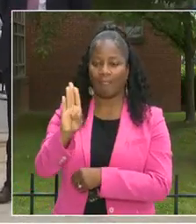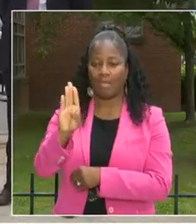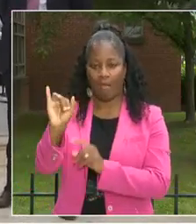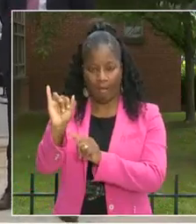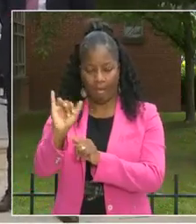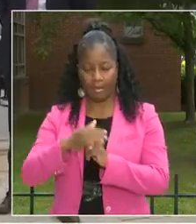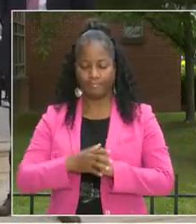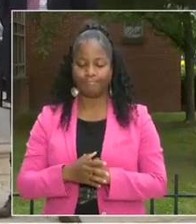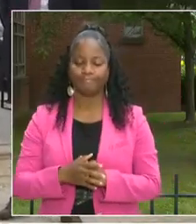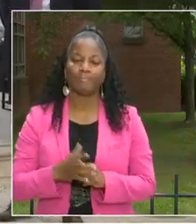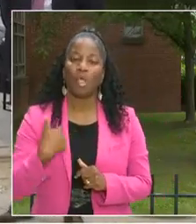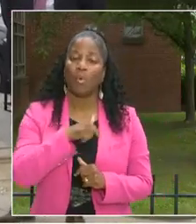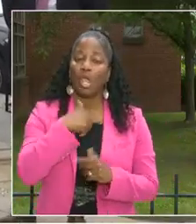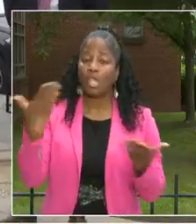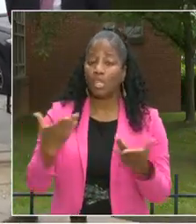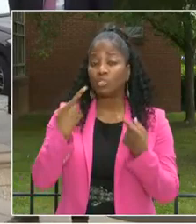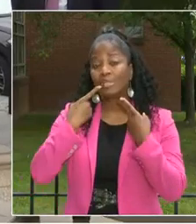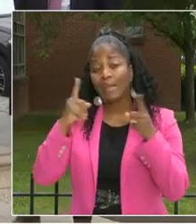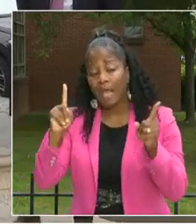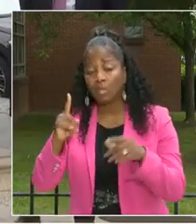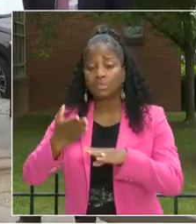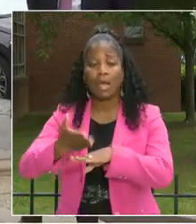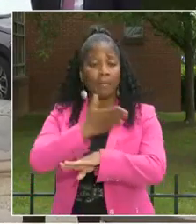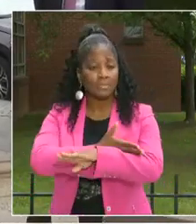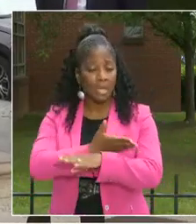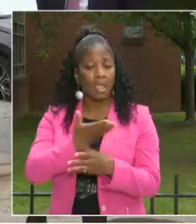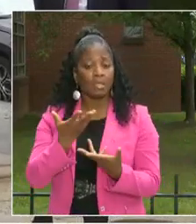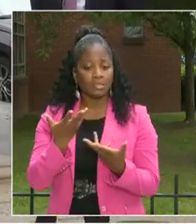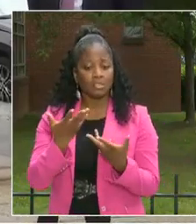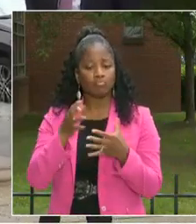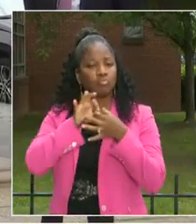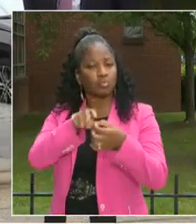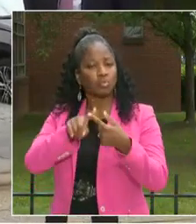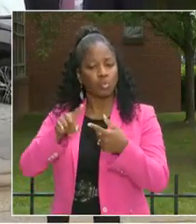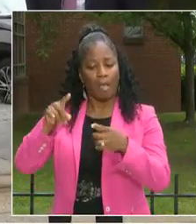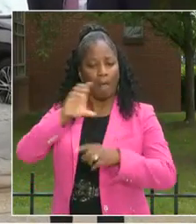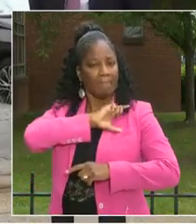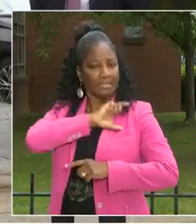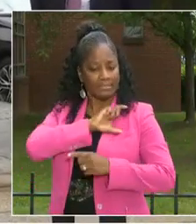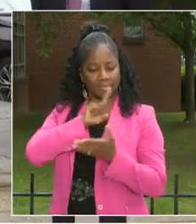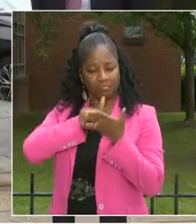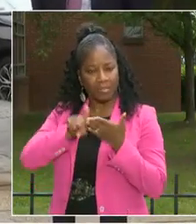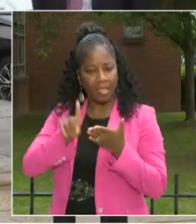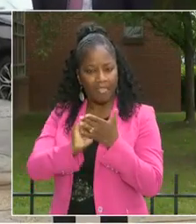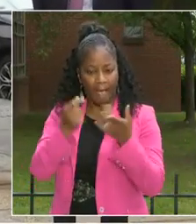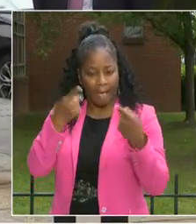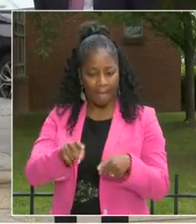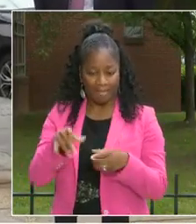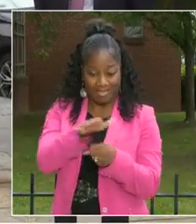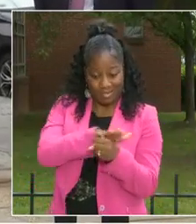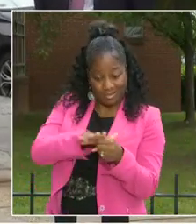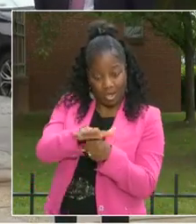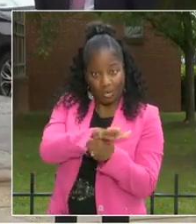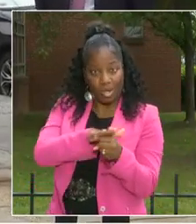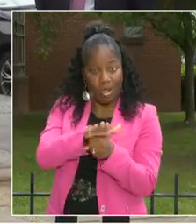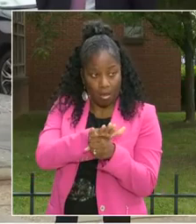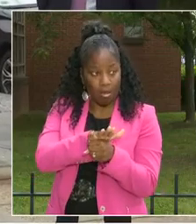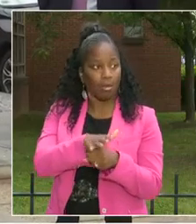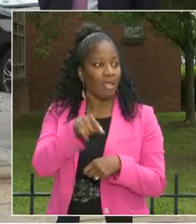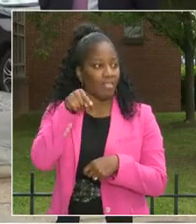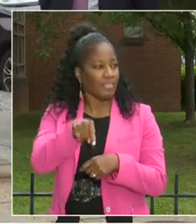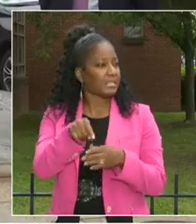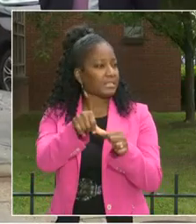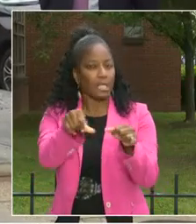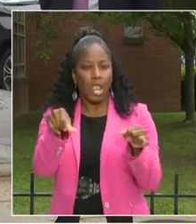We are here to announce updates in a police investigation that occurred in this area, in the area of